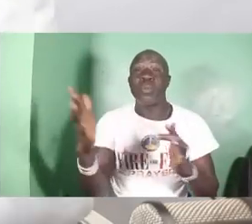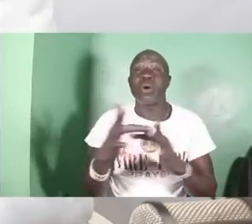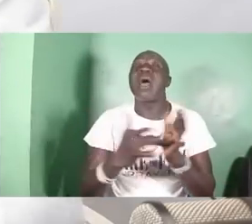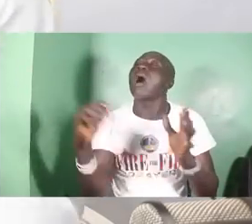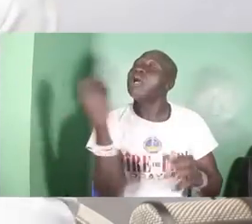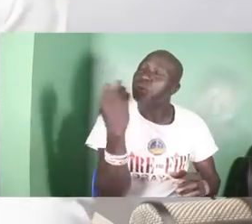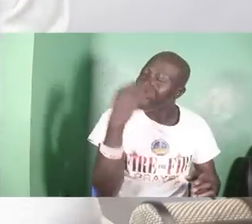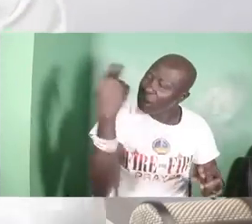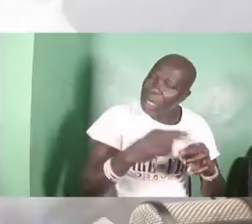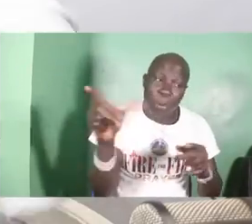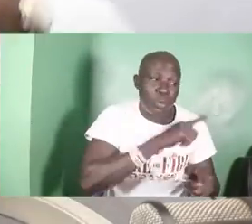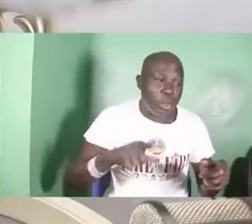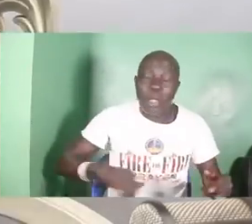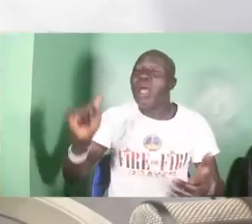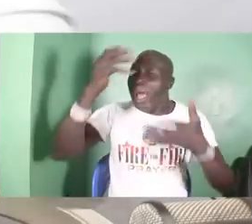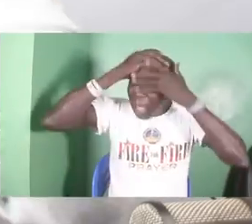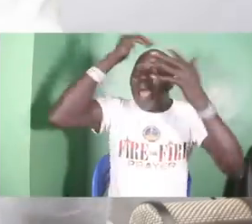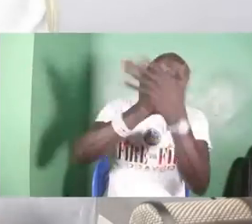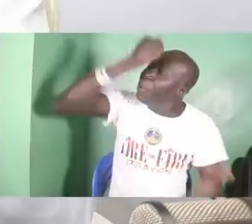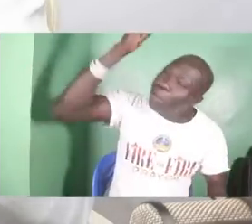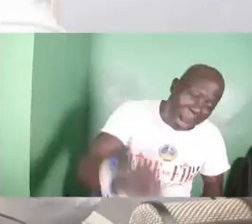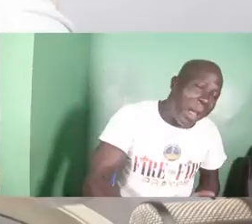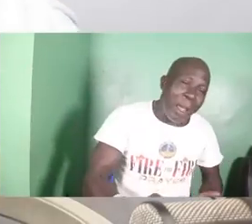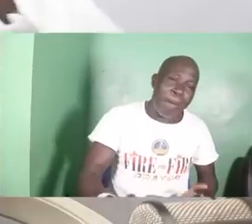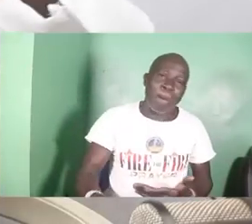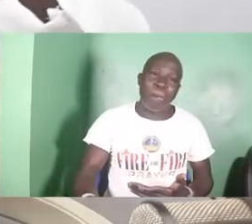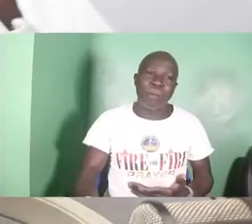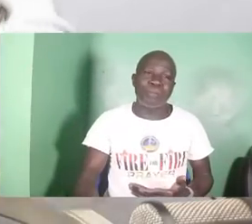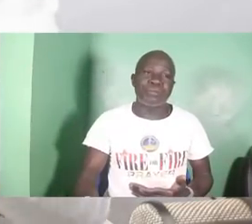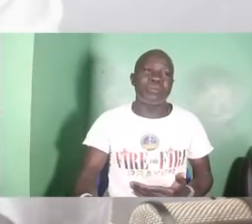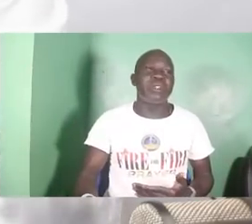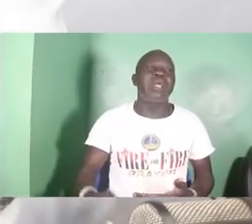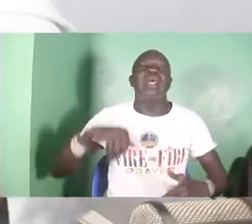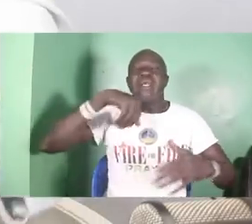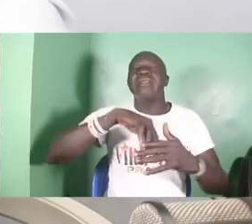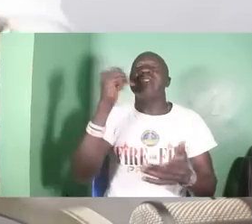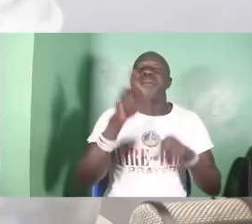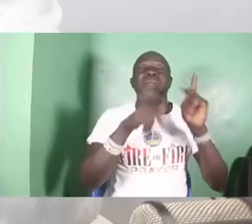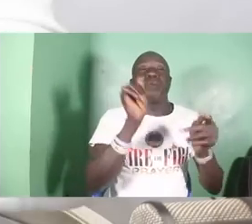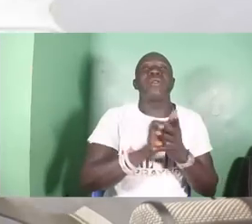Edward. Oh, then you're at the end.